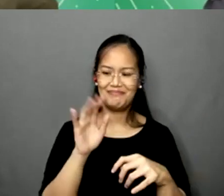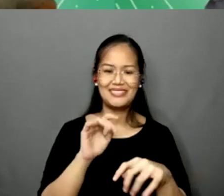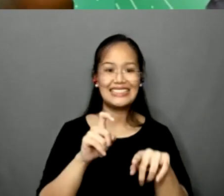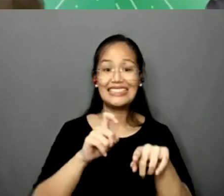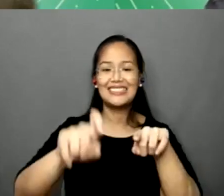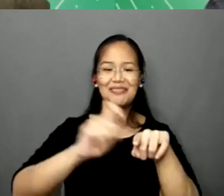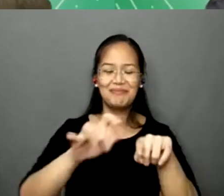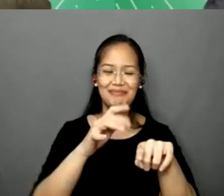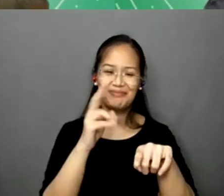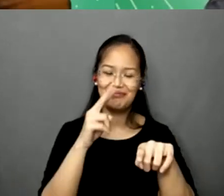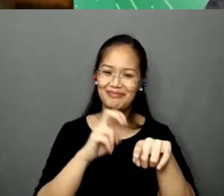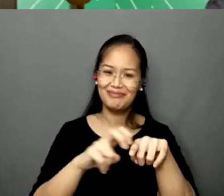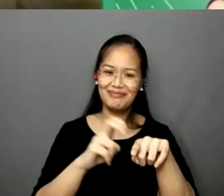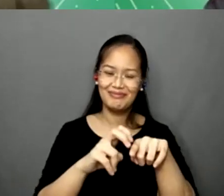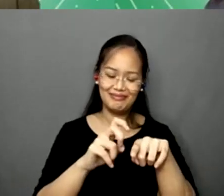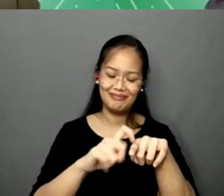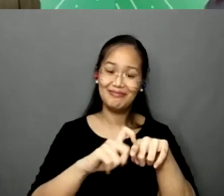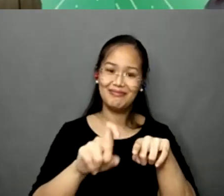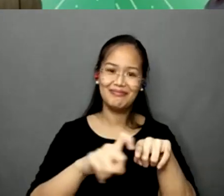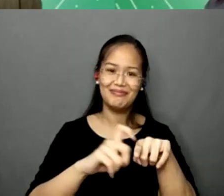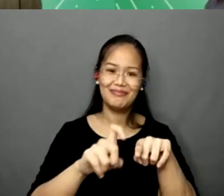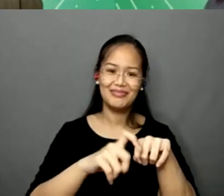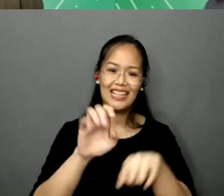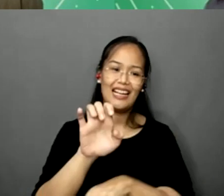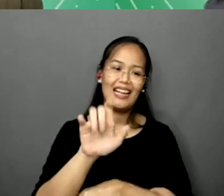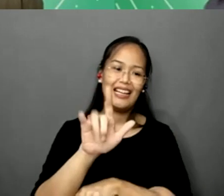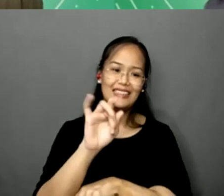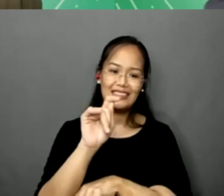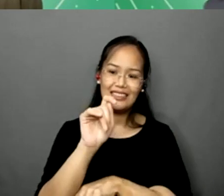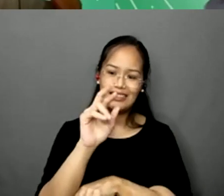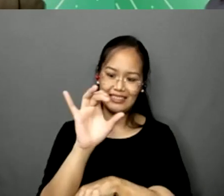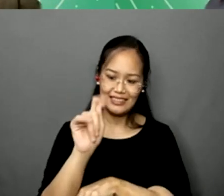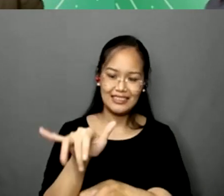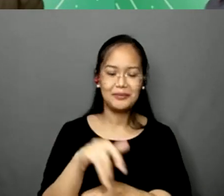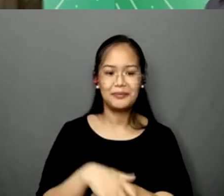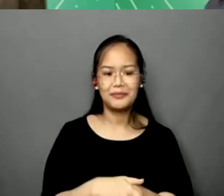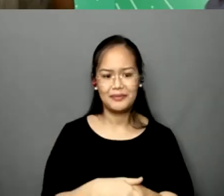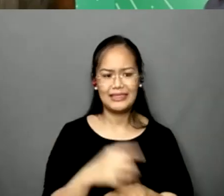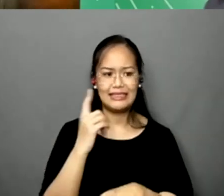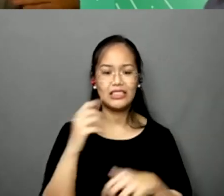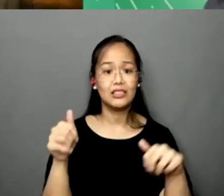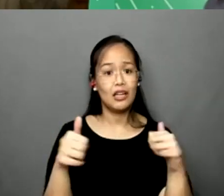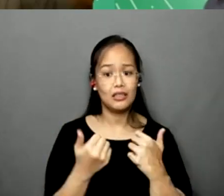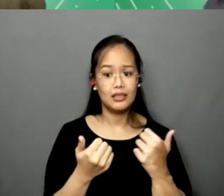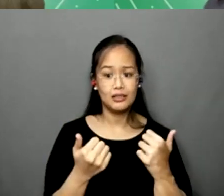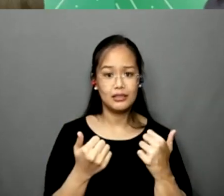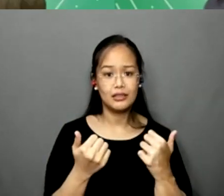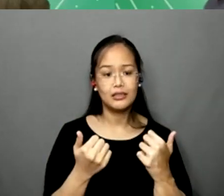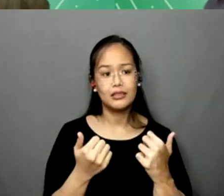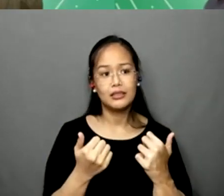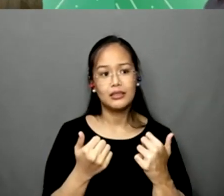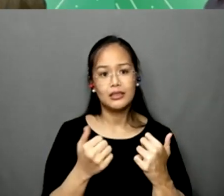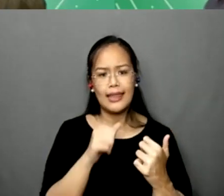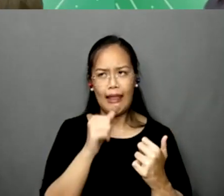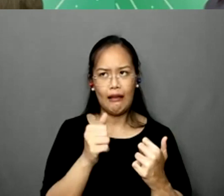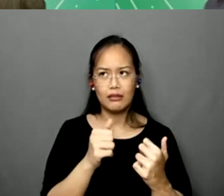industry, specific to software. And I'm sure you're more familiar with the challenges that go into it. So I would say, I don't think I could recommend like a